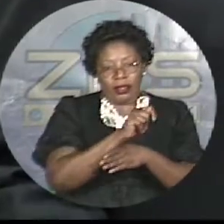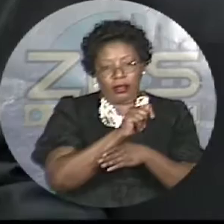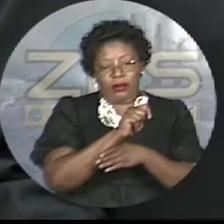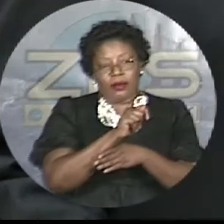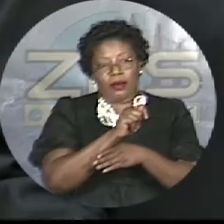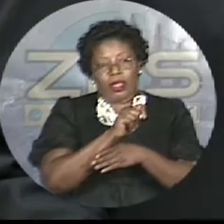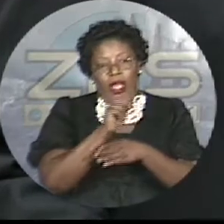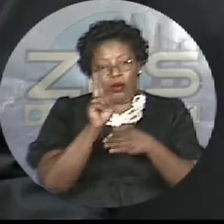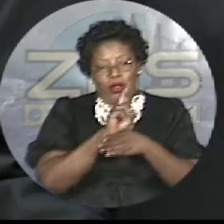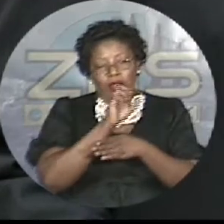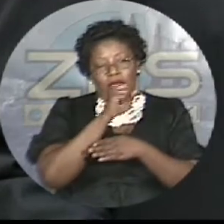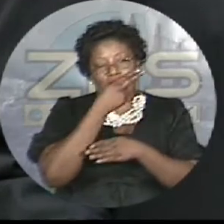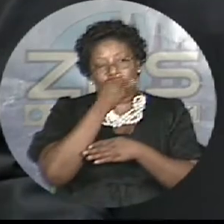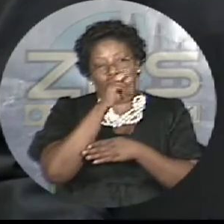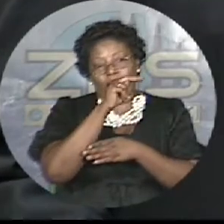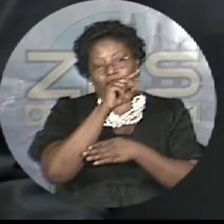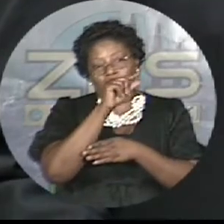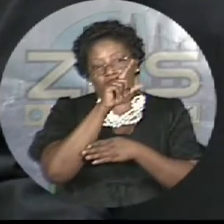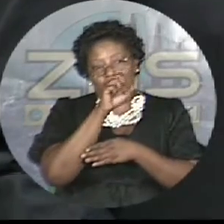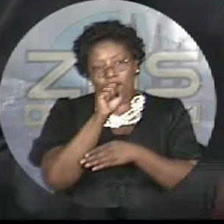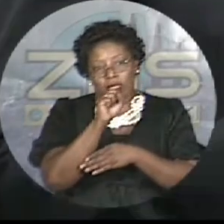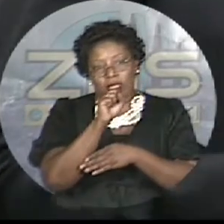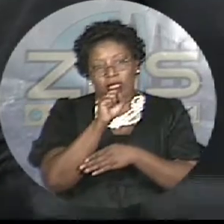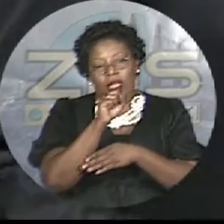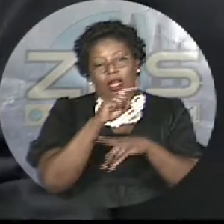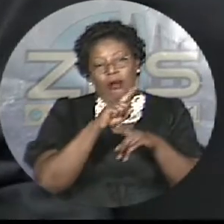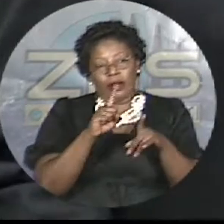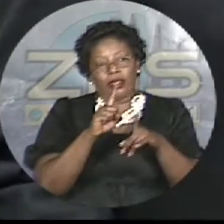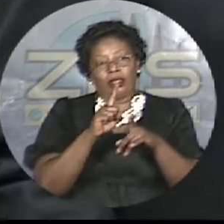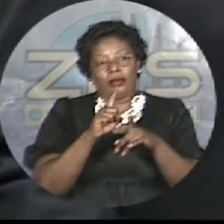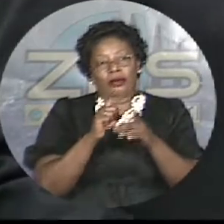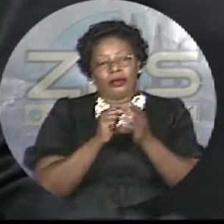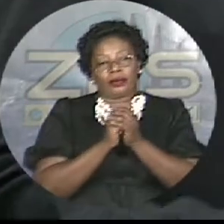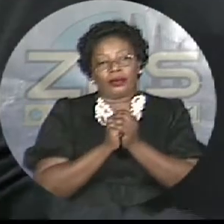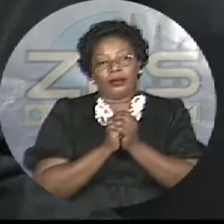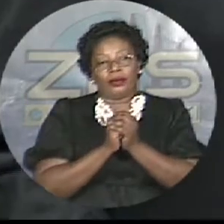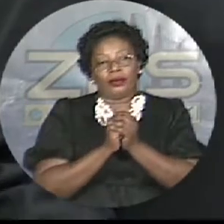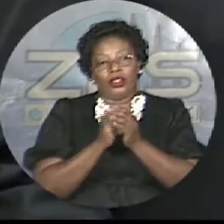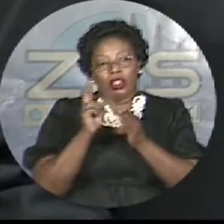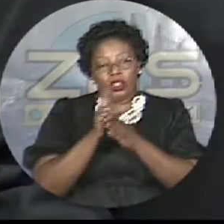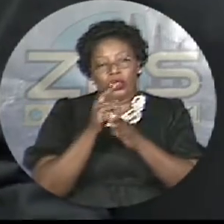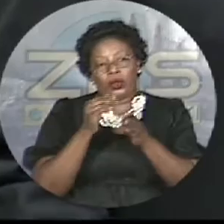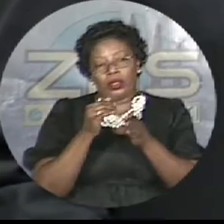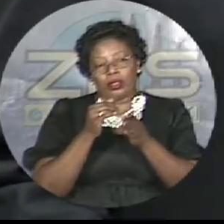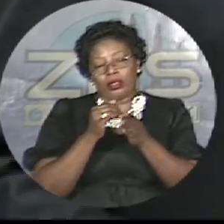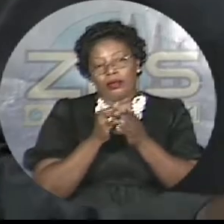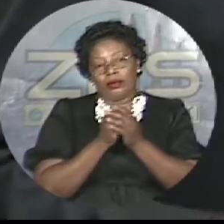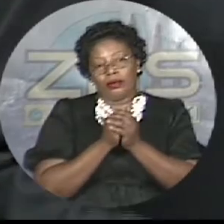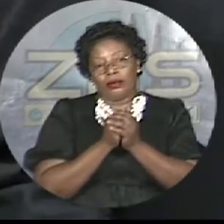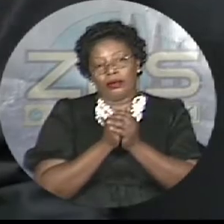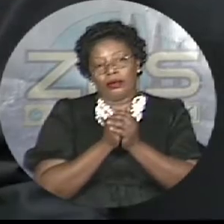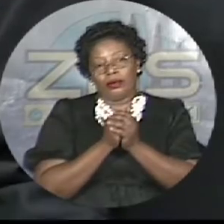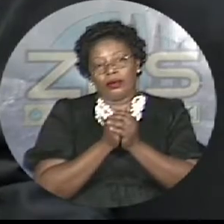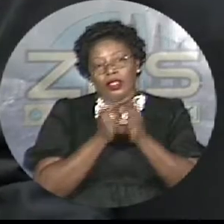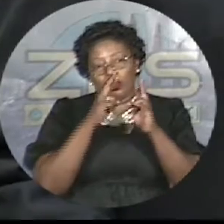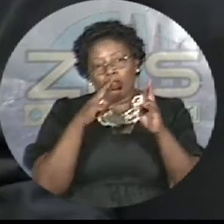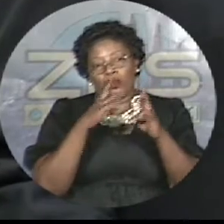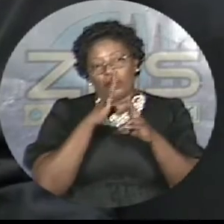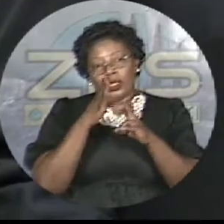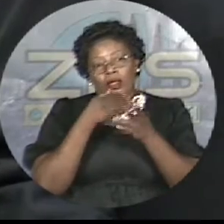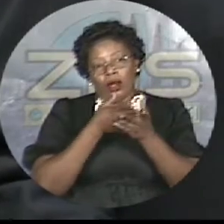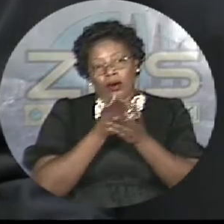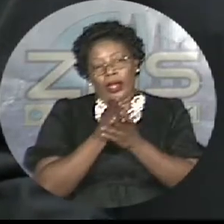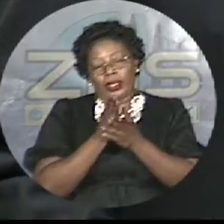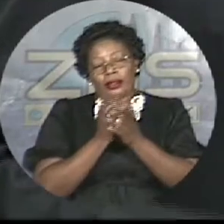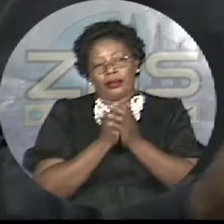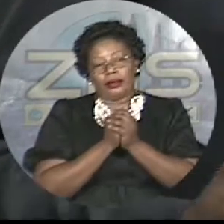shingles, the felt is not waterproof. But with ice and water shield, you can actually lose all of your shingle and the roof will still be water